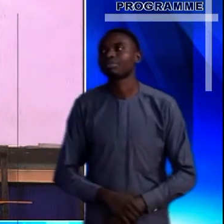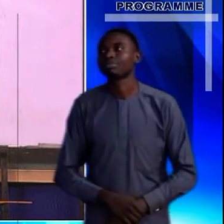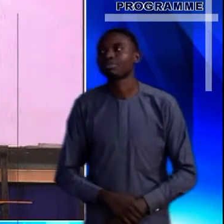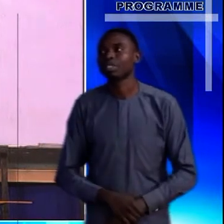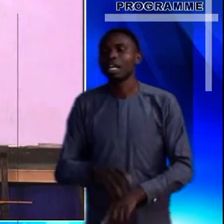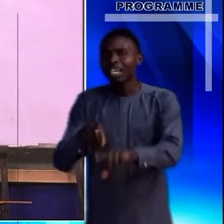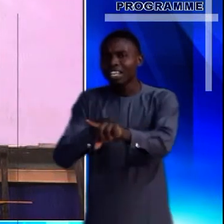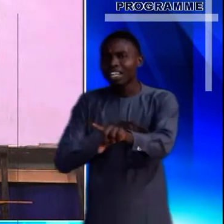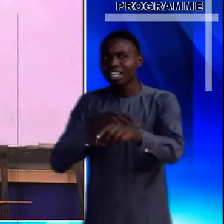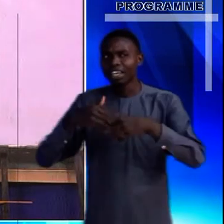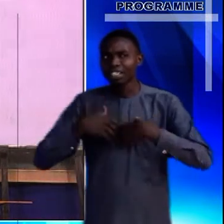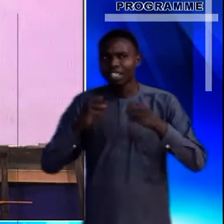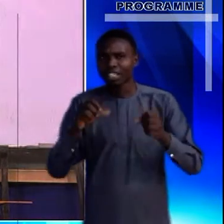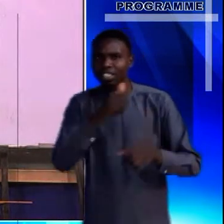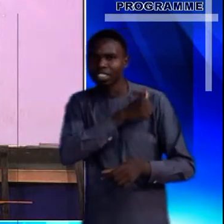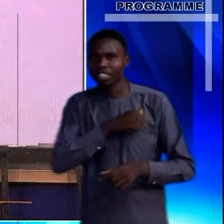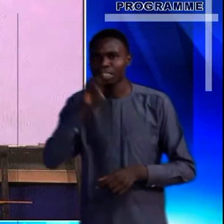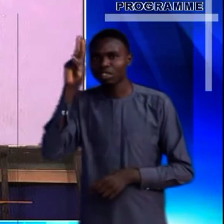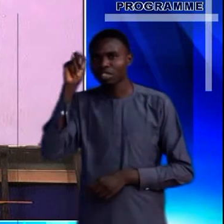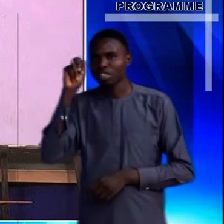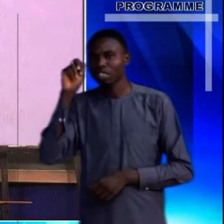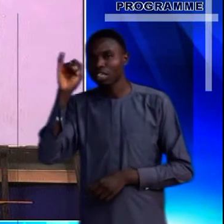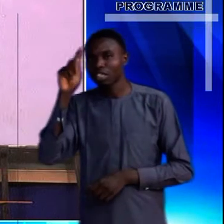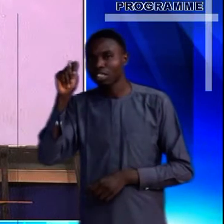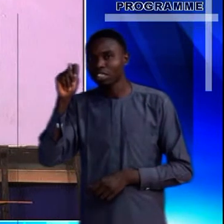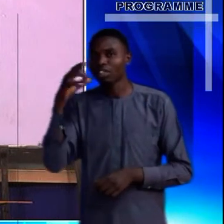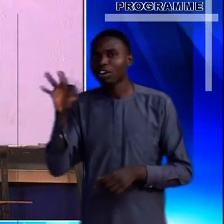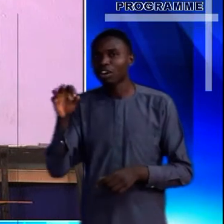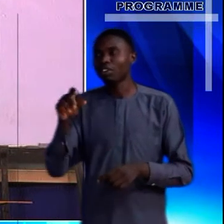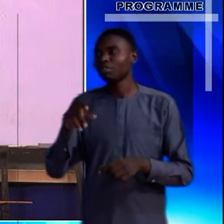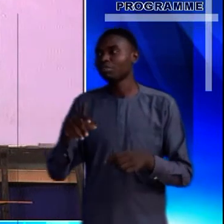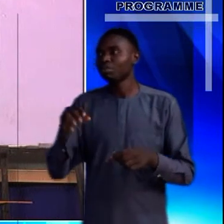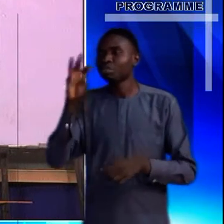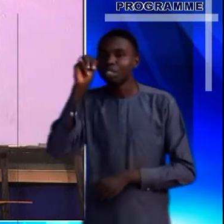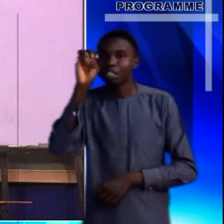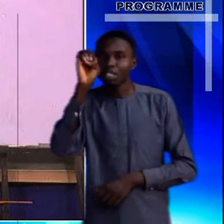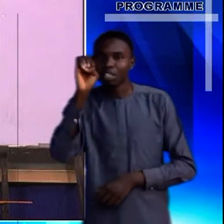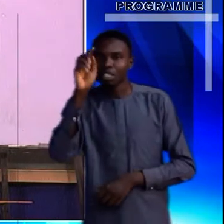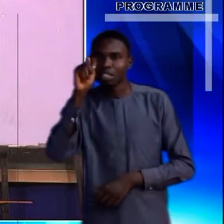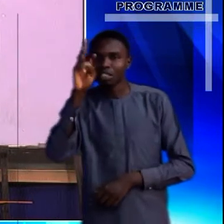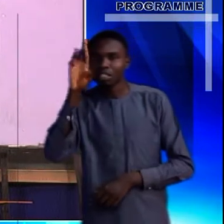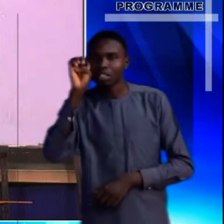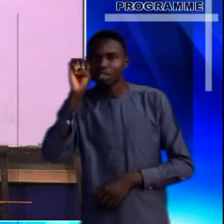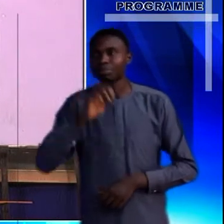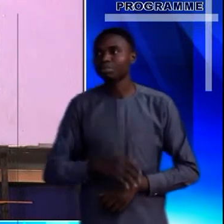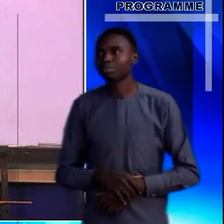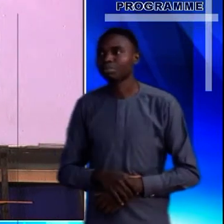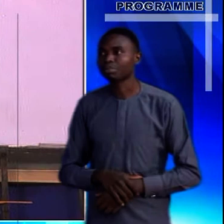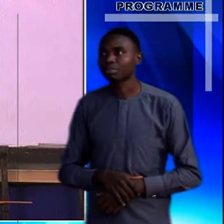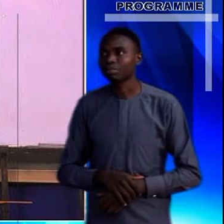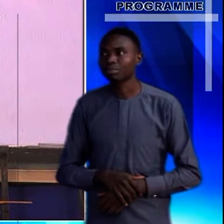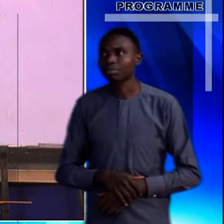meter. Now, if we say a meter, meter is a fact that describes or